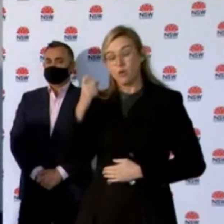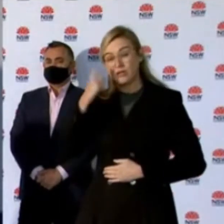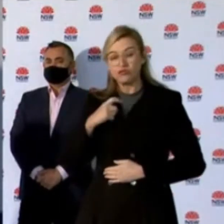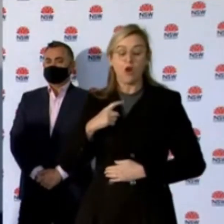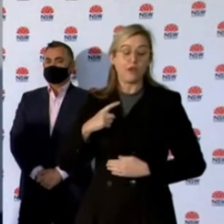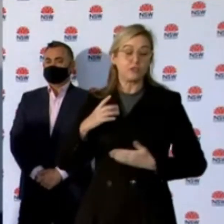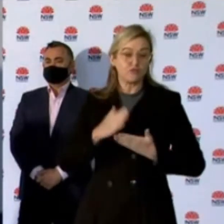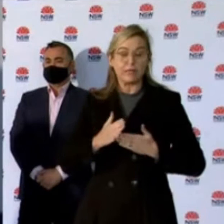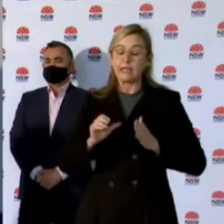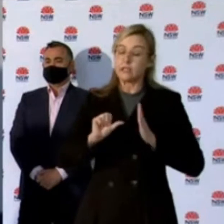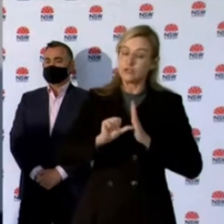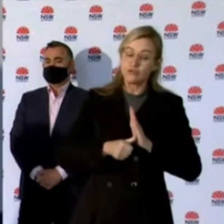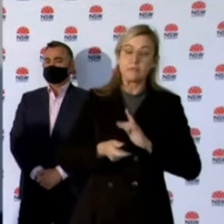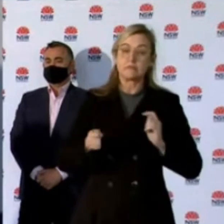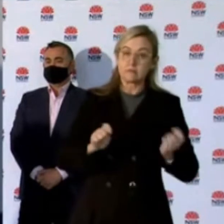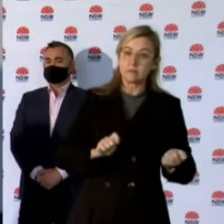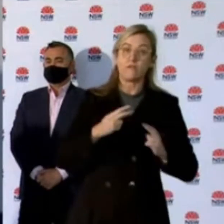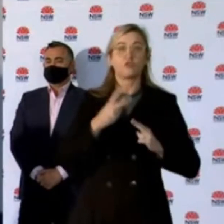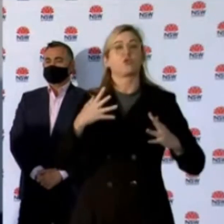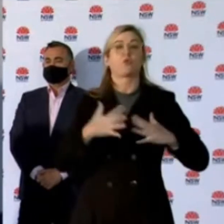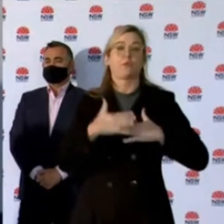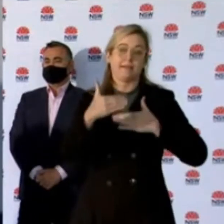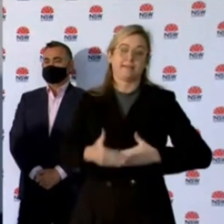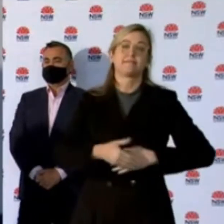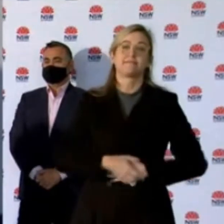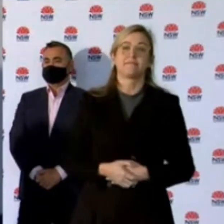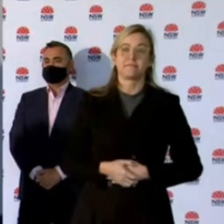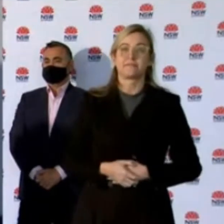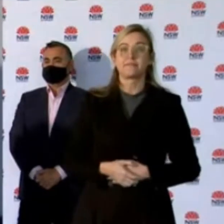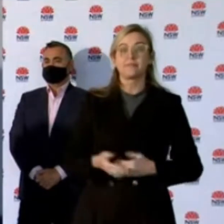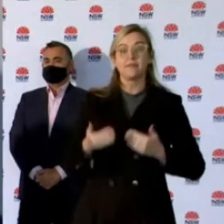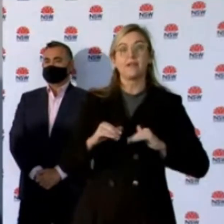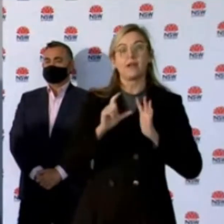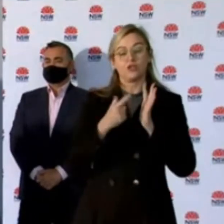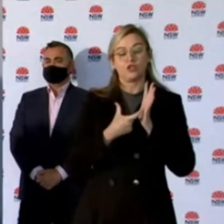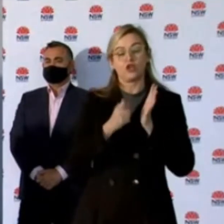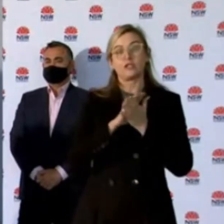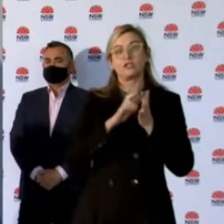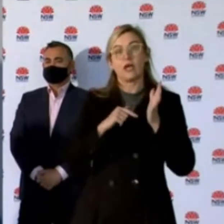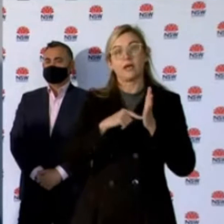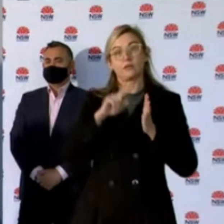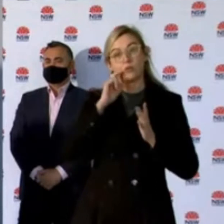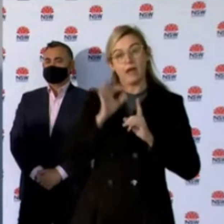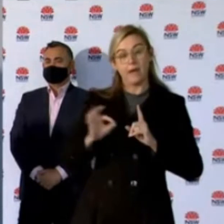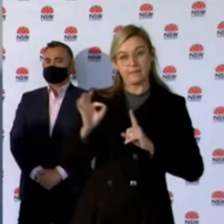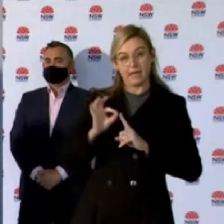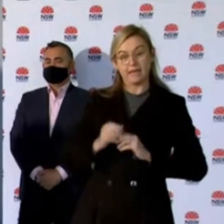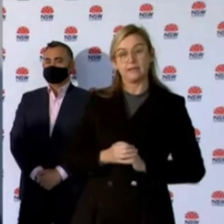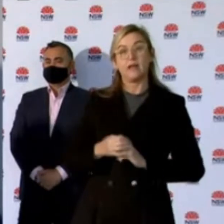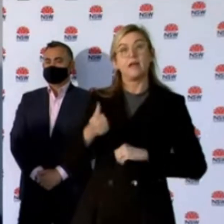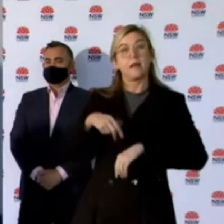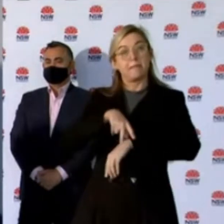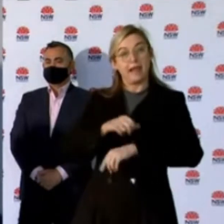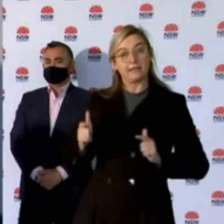weeks. Dr. Chant now will give an update, and then obviously Deputy Commissioner Warboys will give an update, and also the